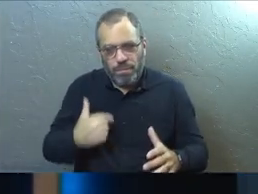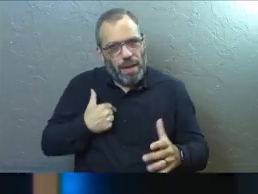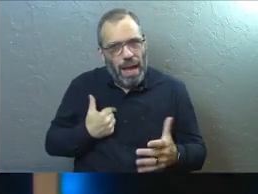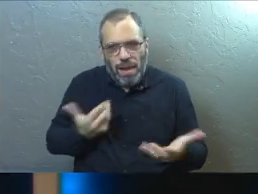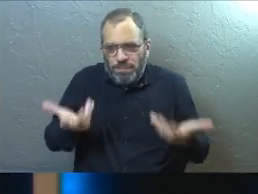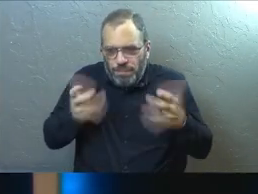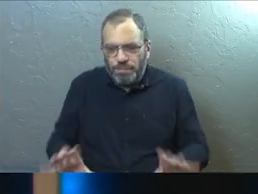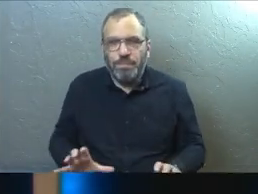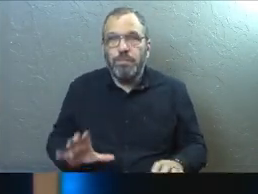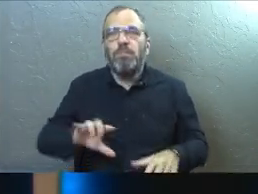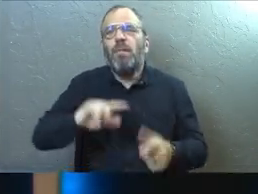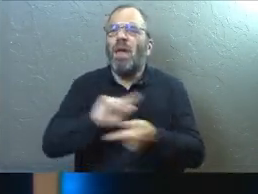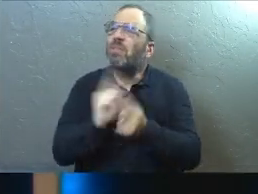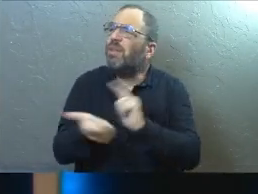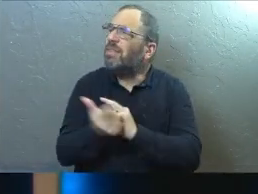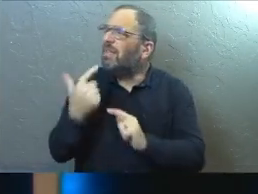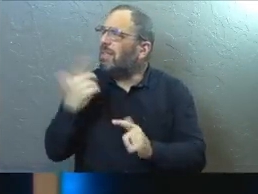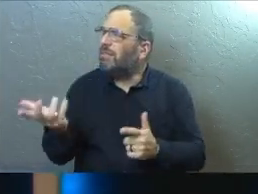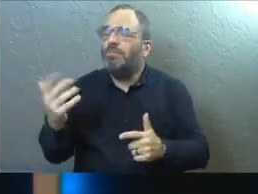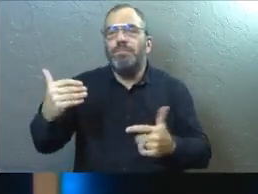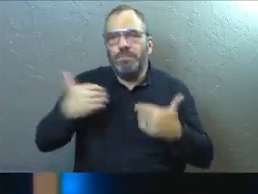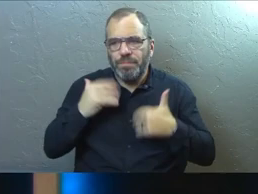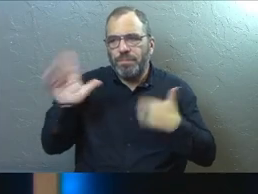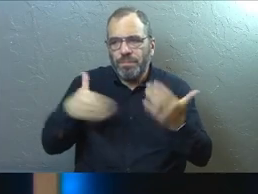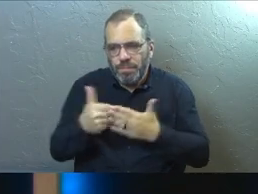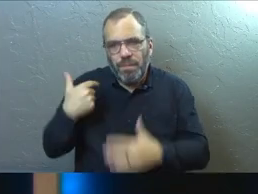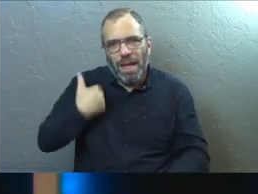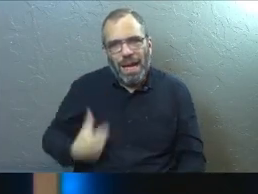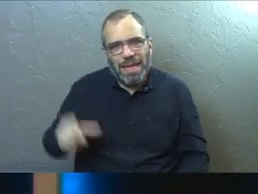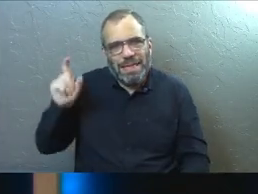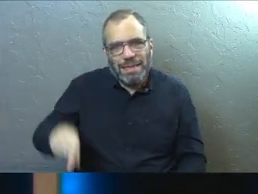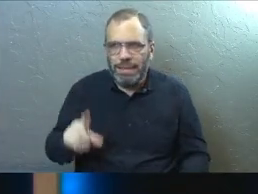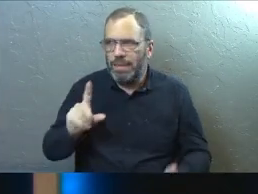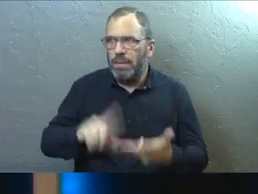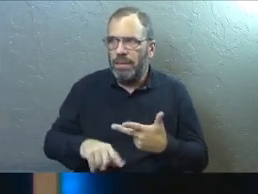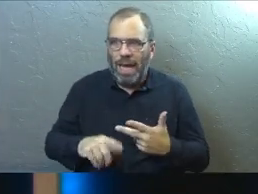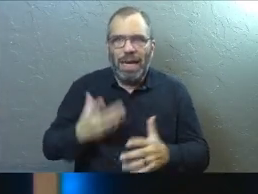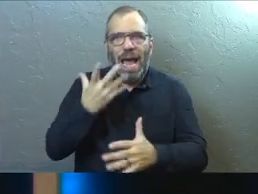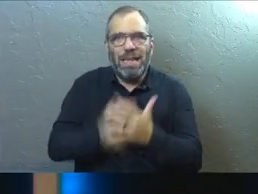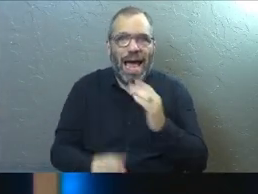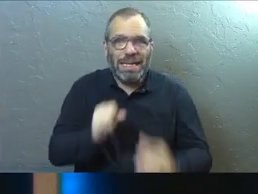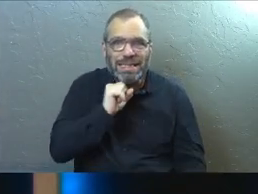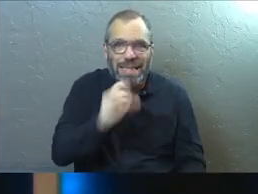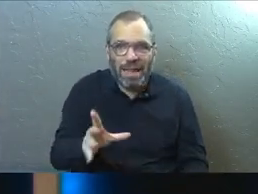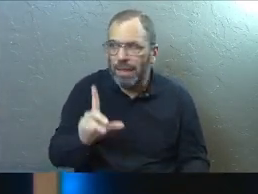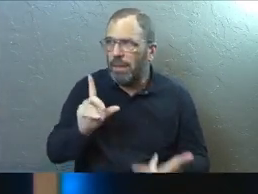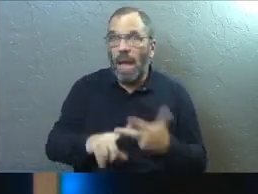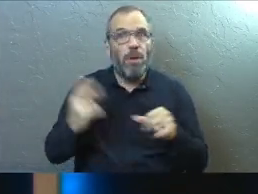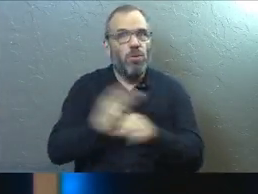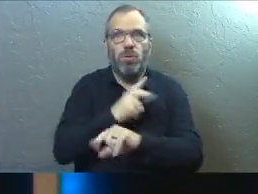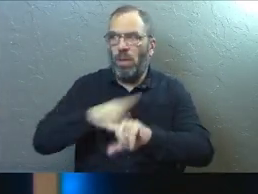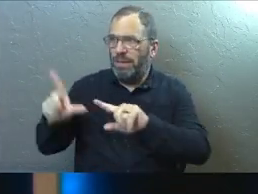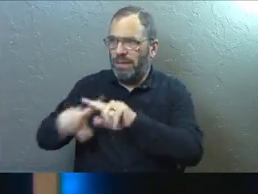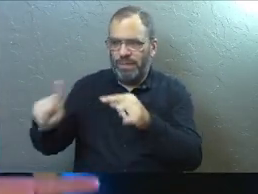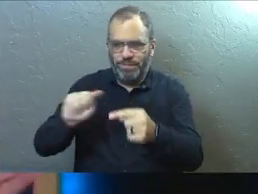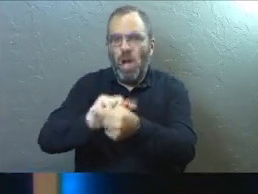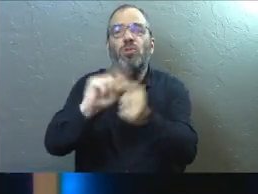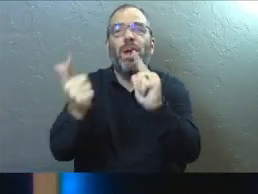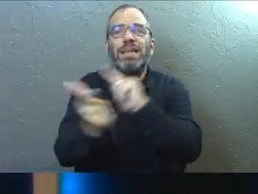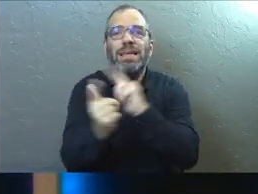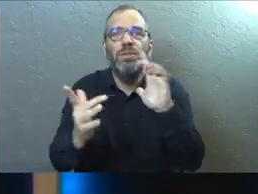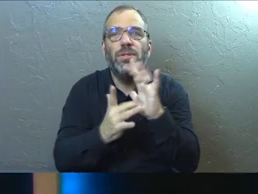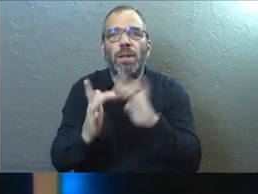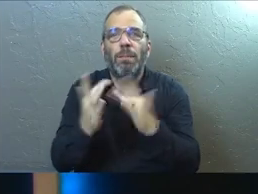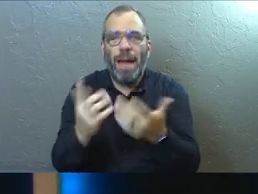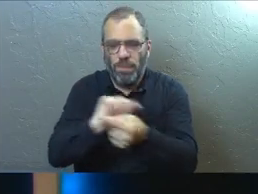shall not want. Other translations say that I have all that I need, that I lack nothing. And I'm going to be using all of those different, you